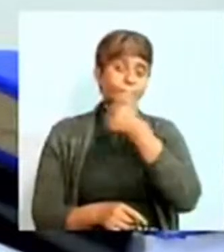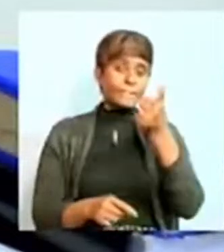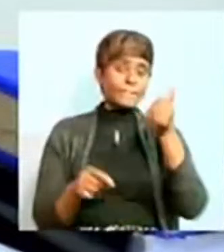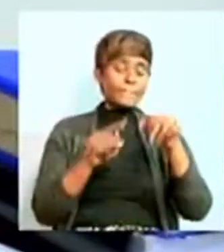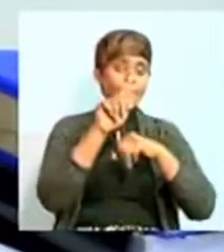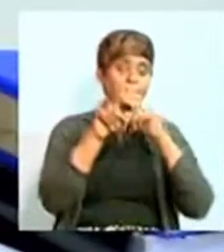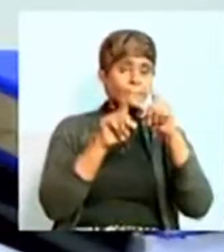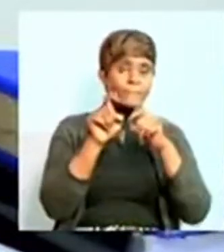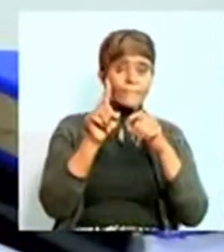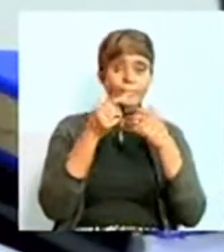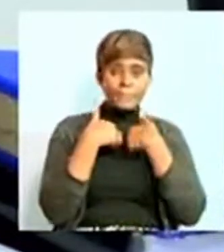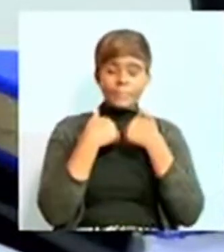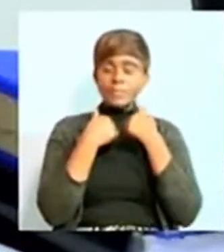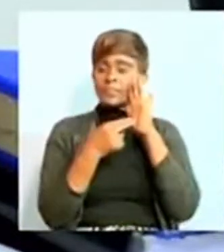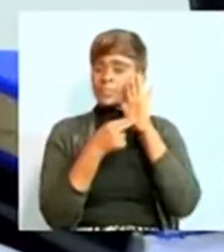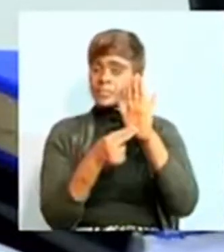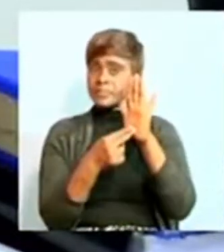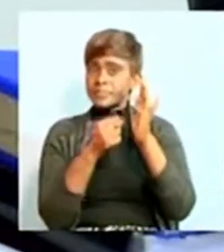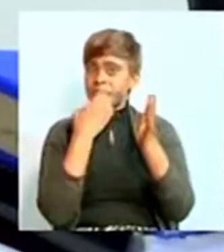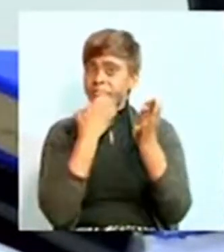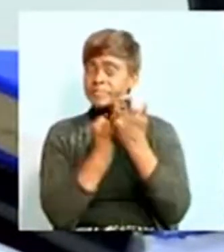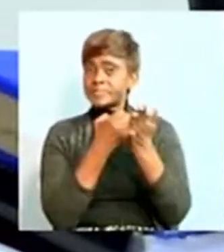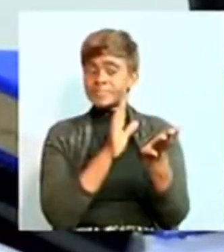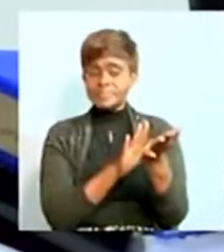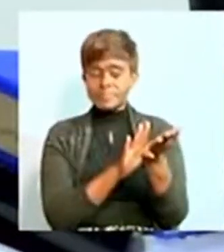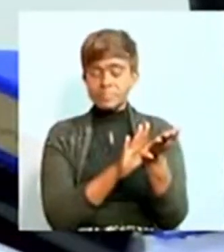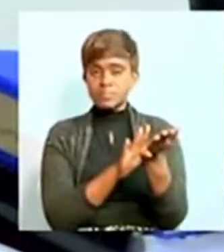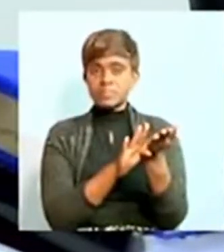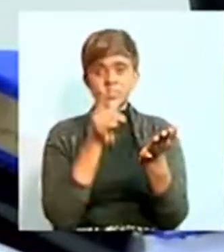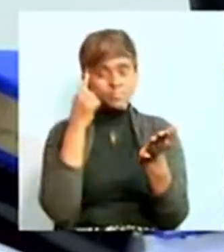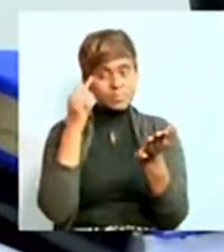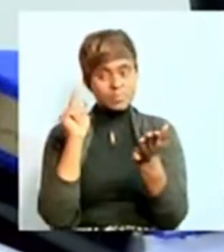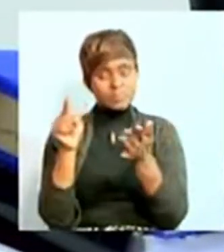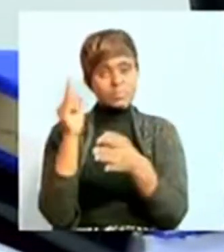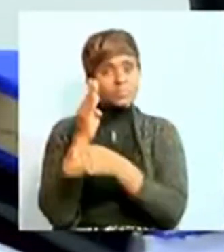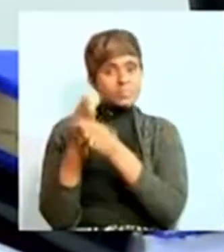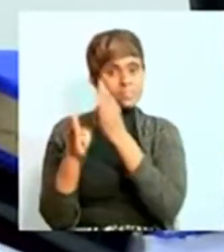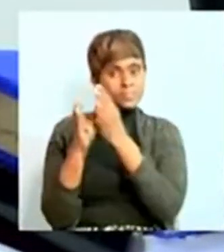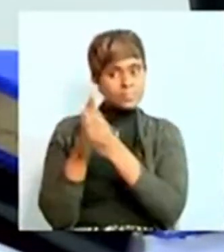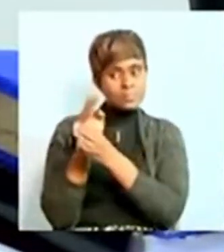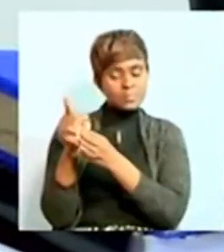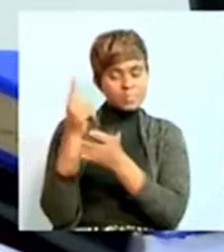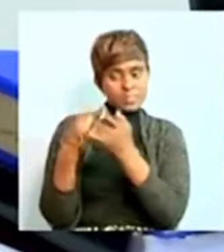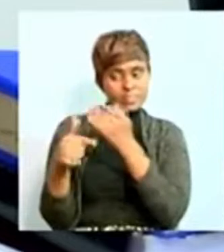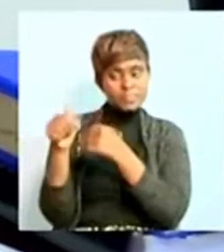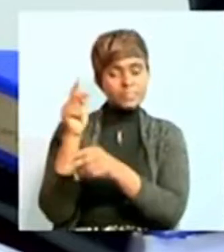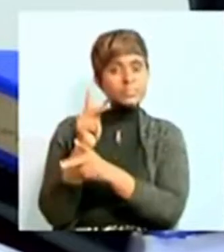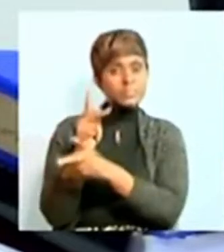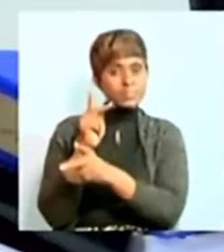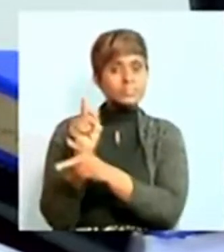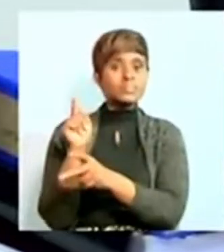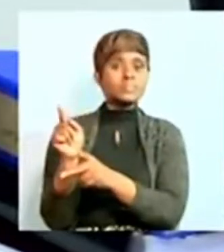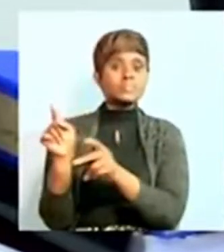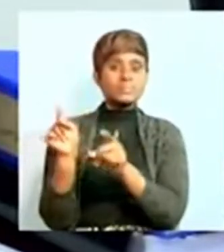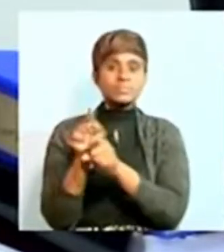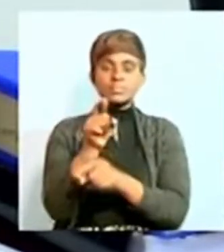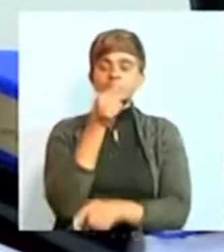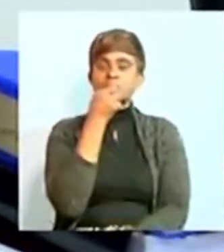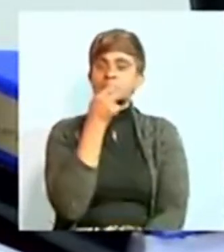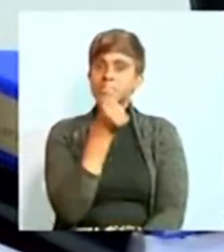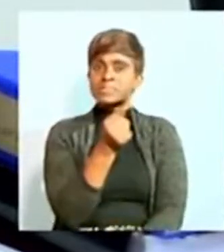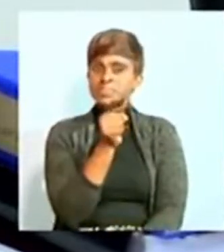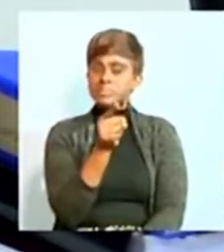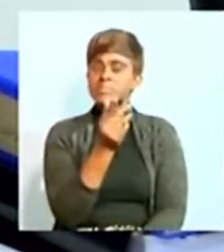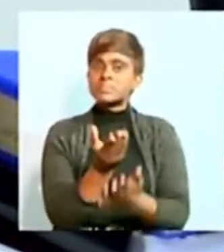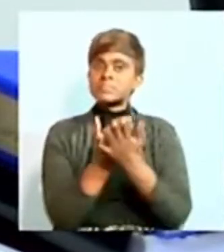is, you have provided for the evidence for the building that you are maintaining, and you are saying